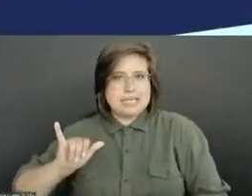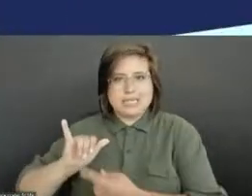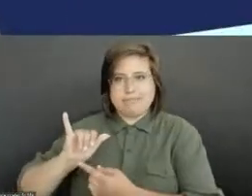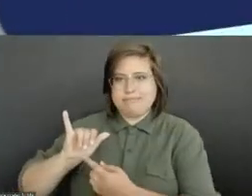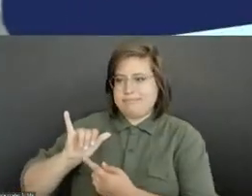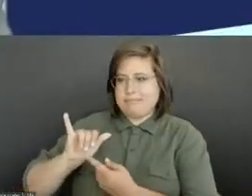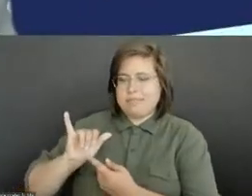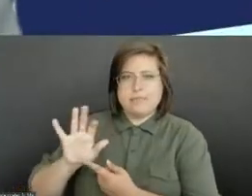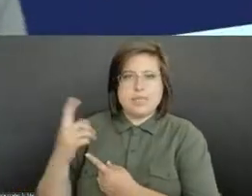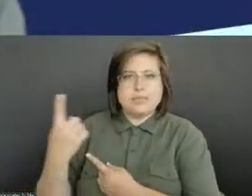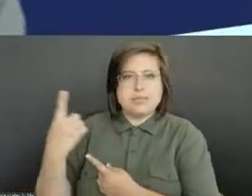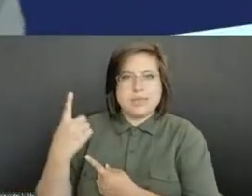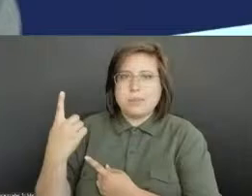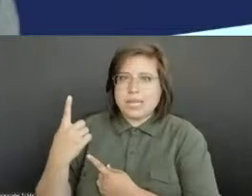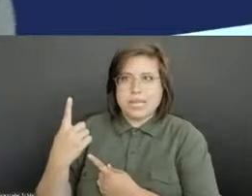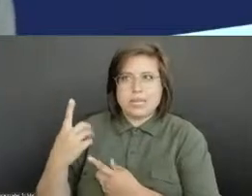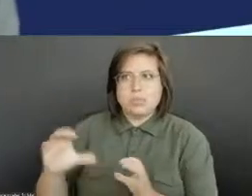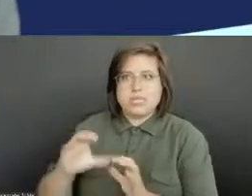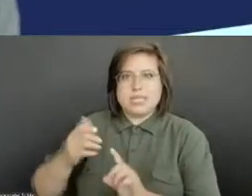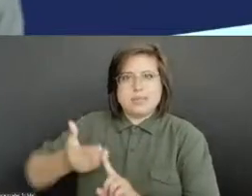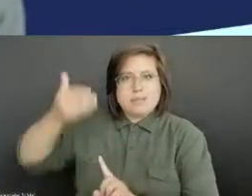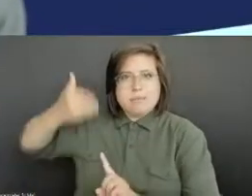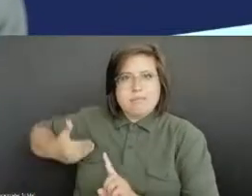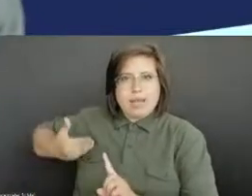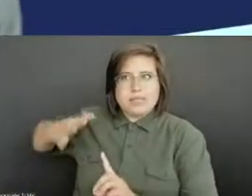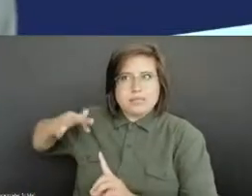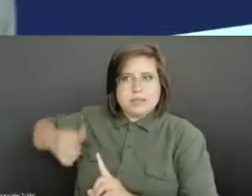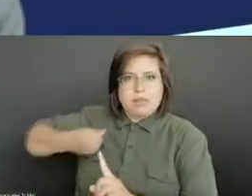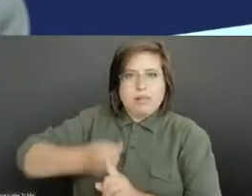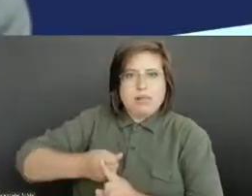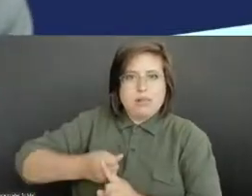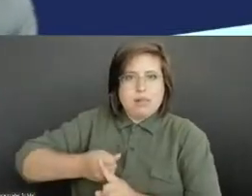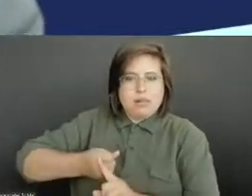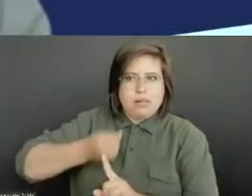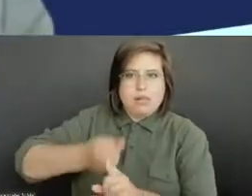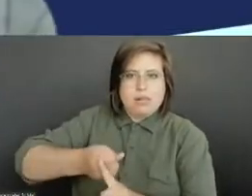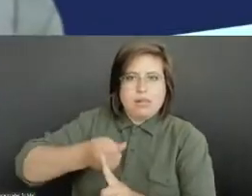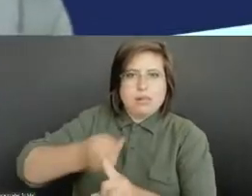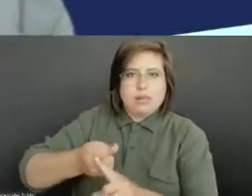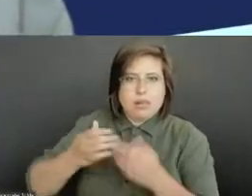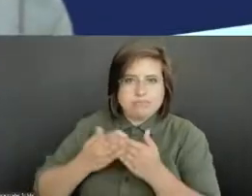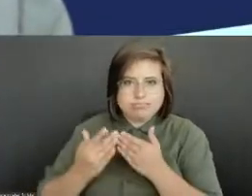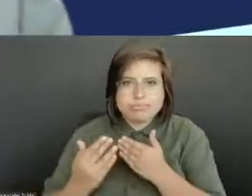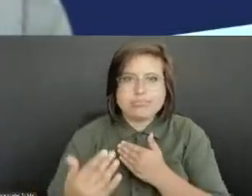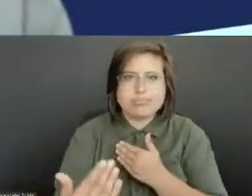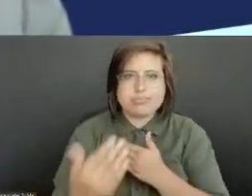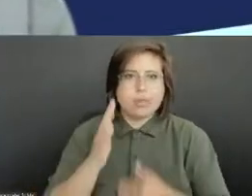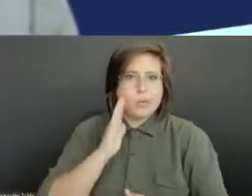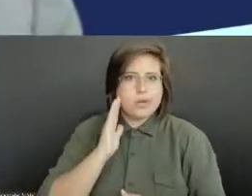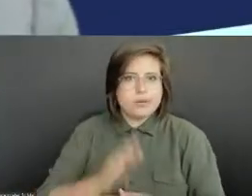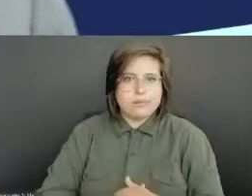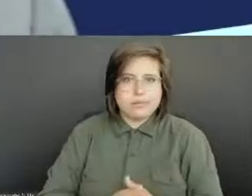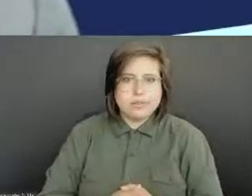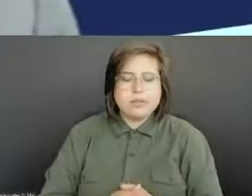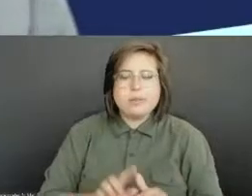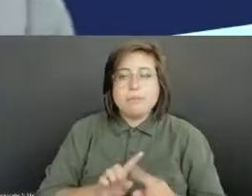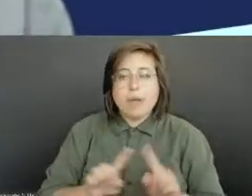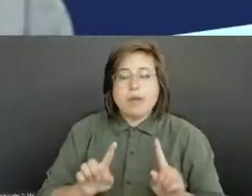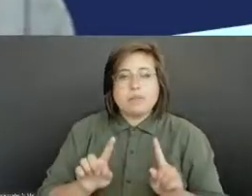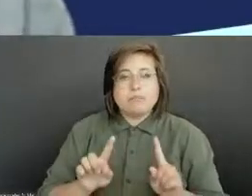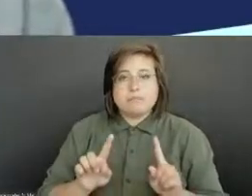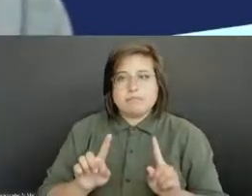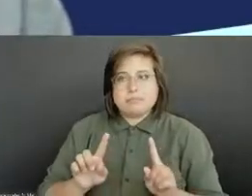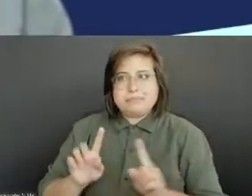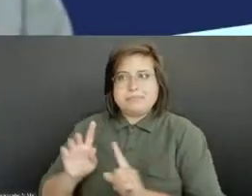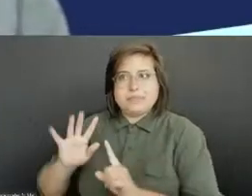something that's rooted in the past, whose effects are continuing now and in the future, but it's over.